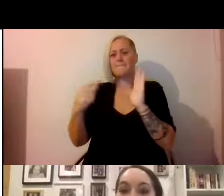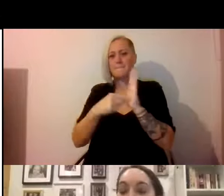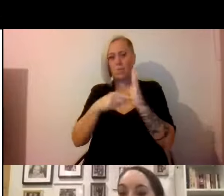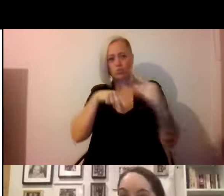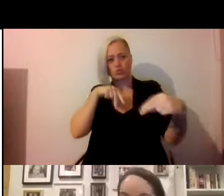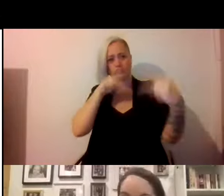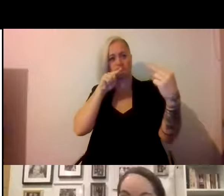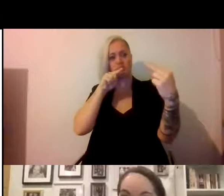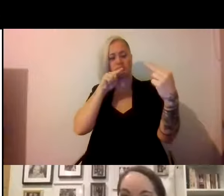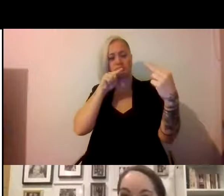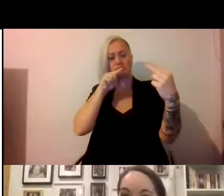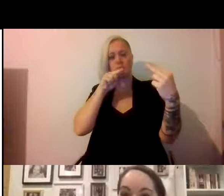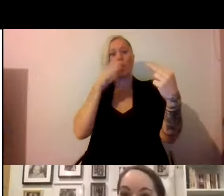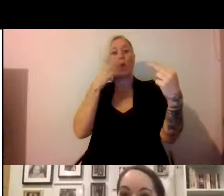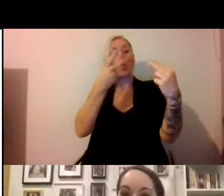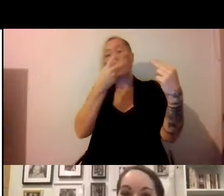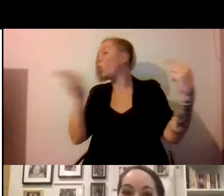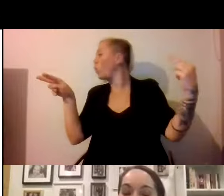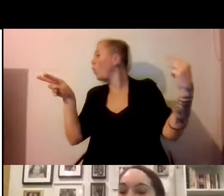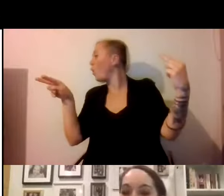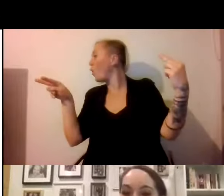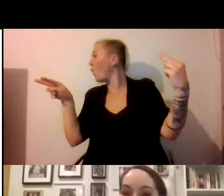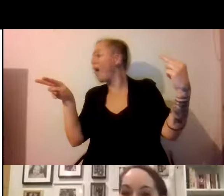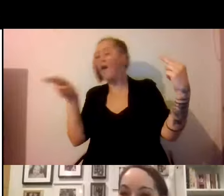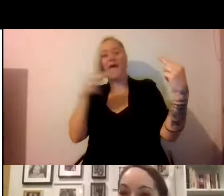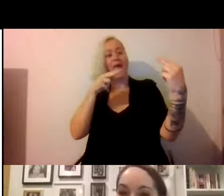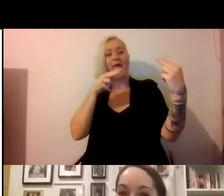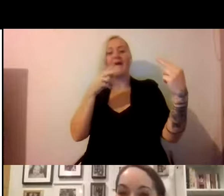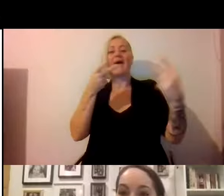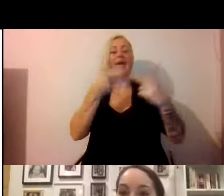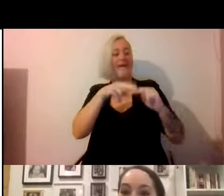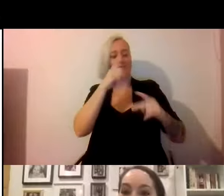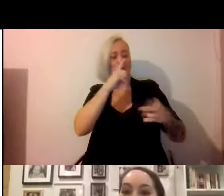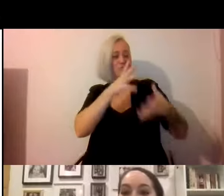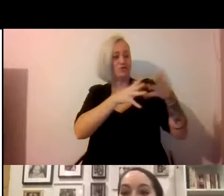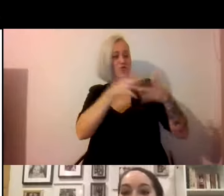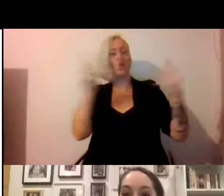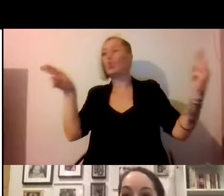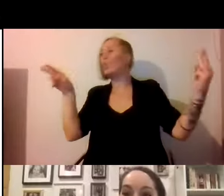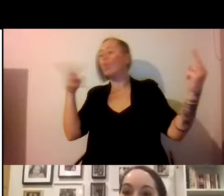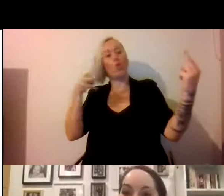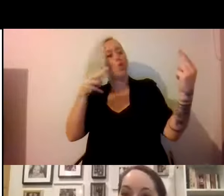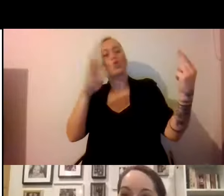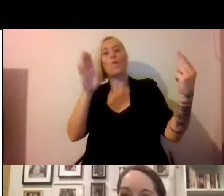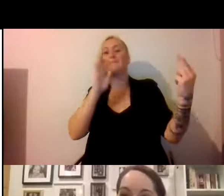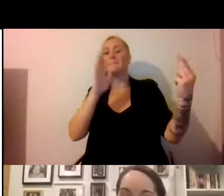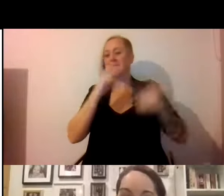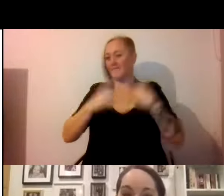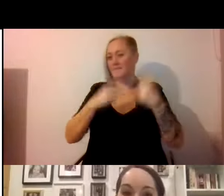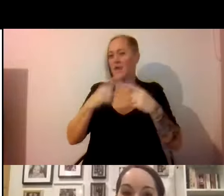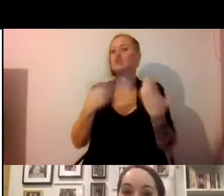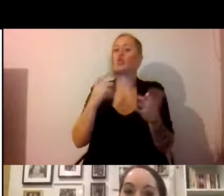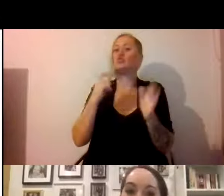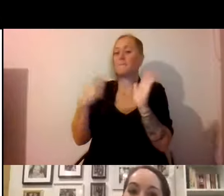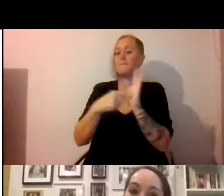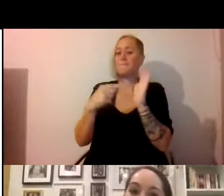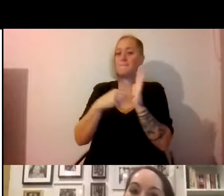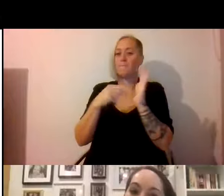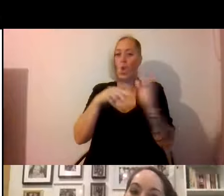you look away from a signed conversation, you miss information. So, maintaining eye contact is really important in